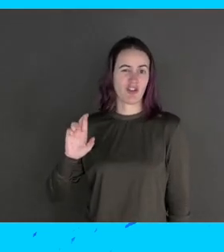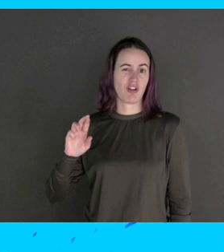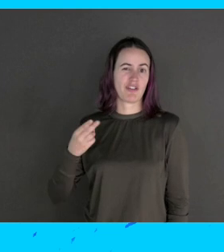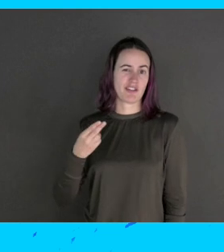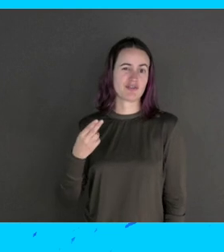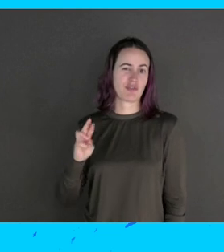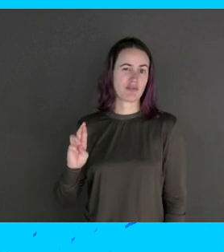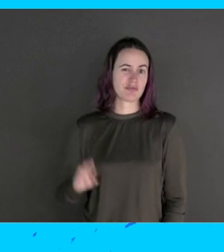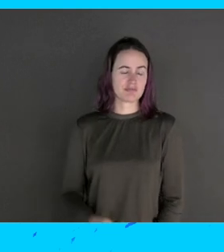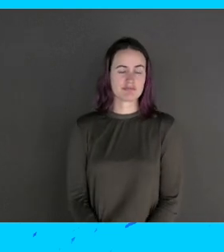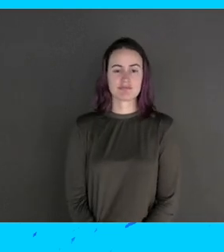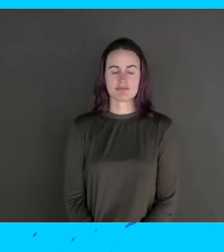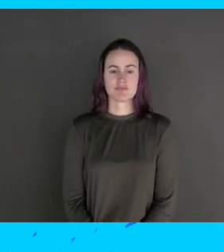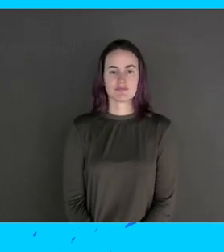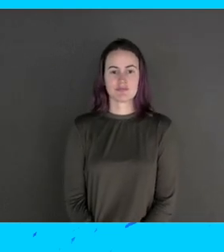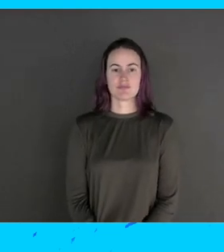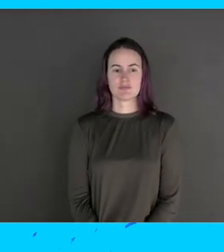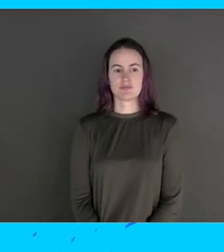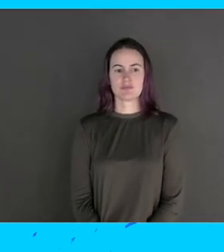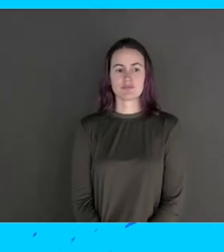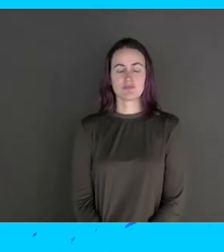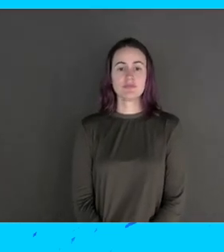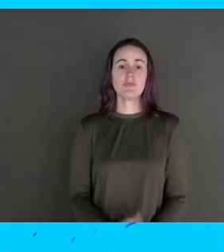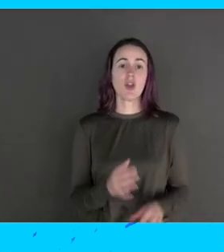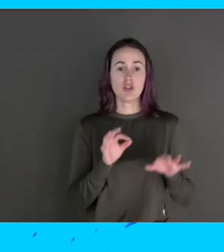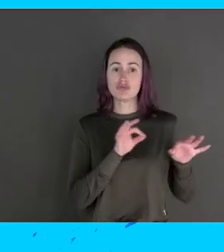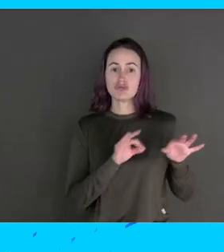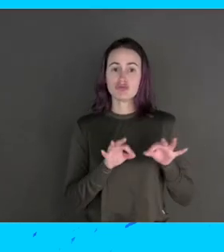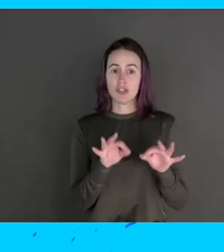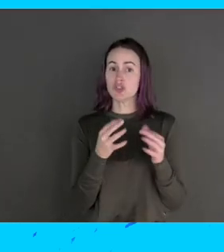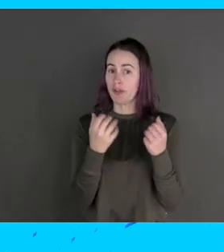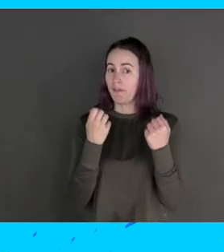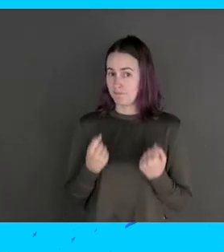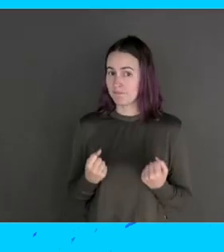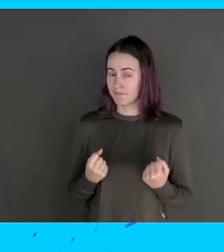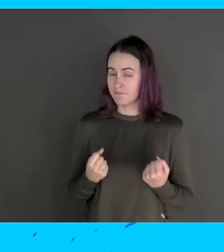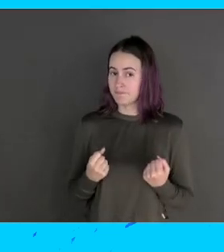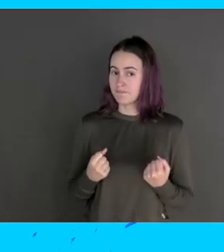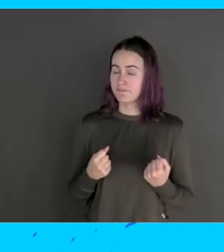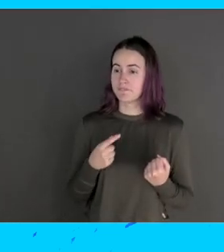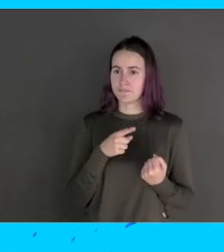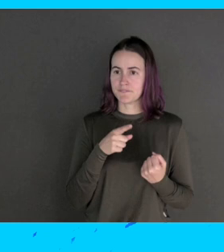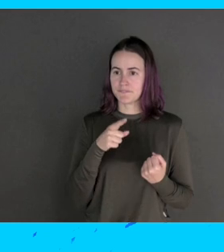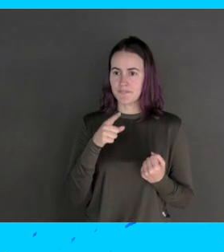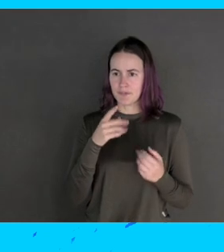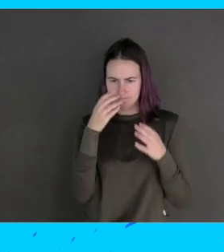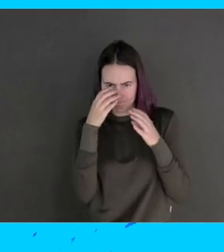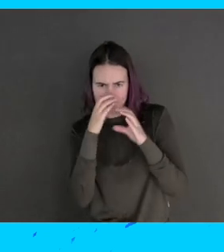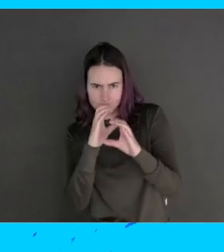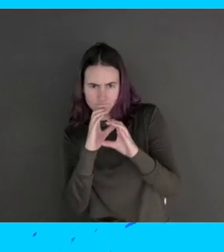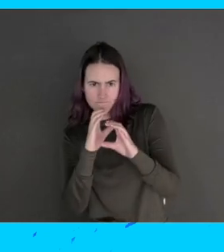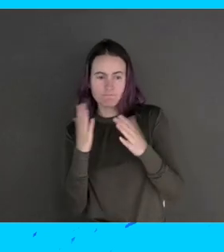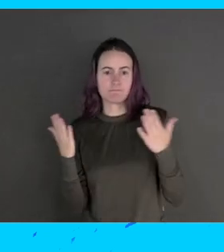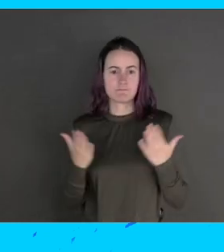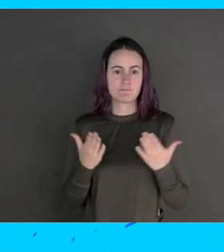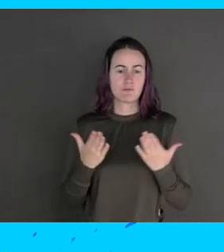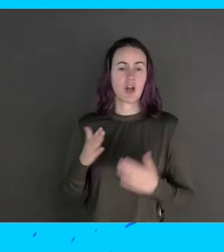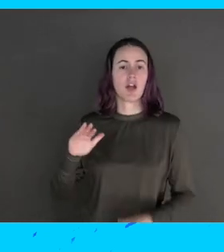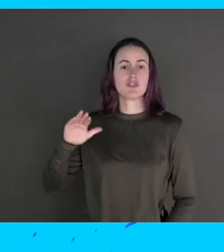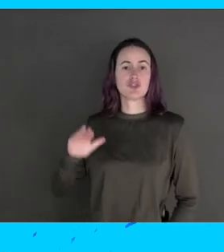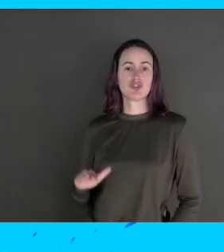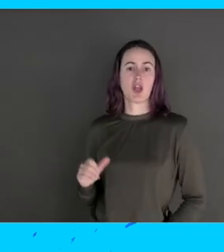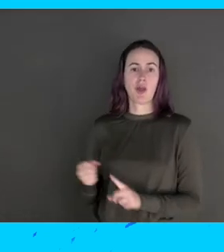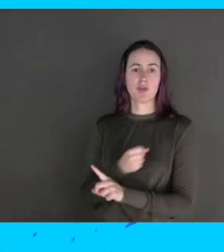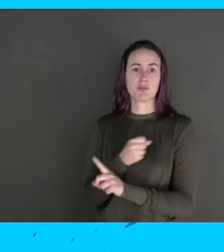strategy that is focused in preventing child abuse